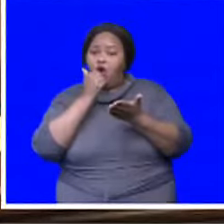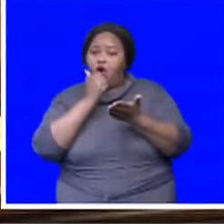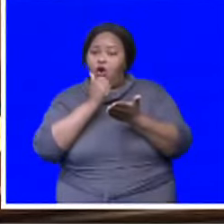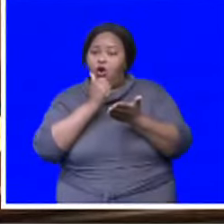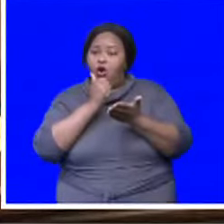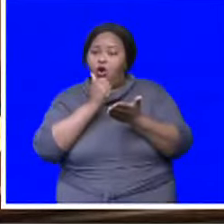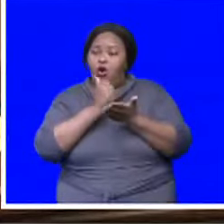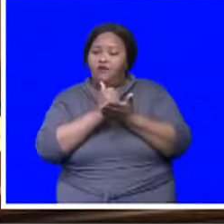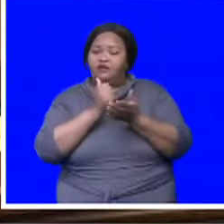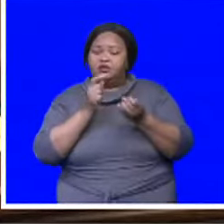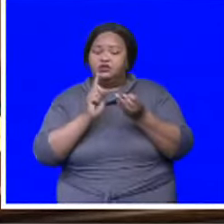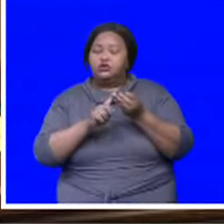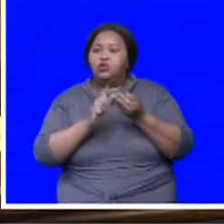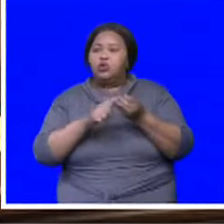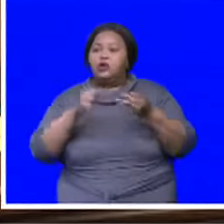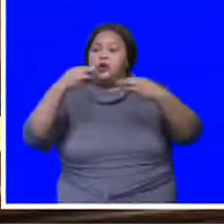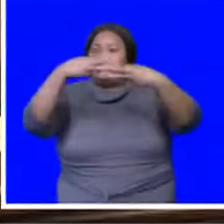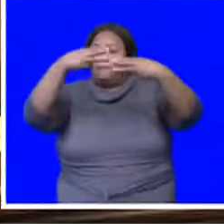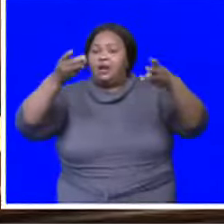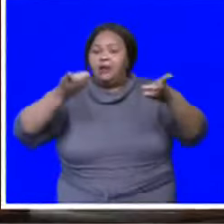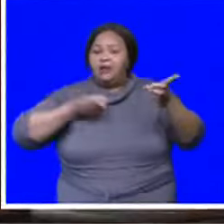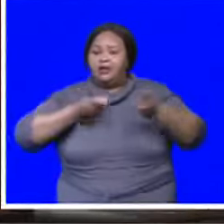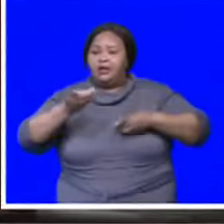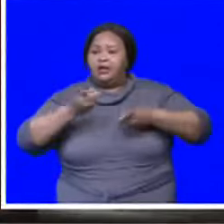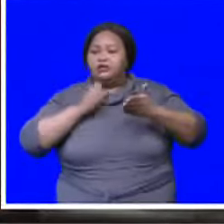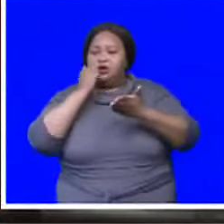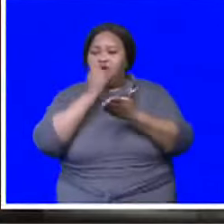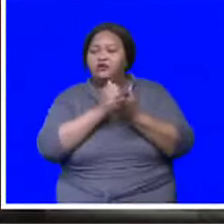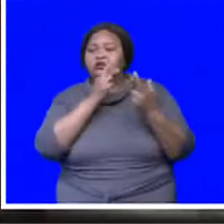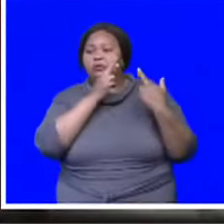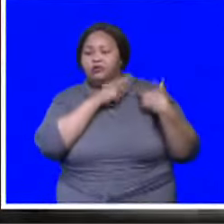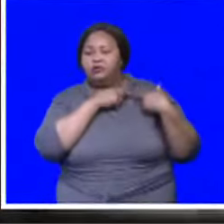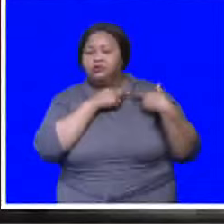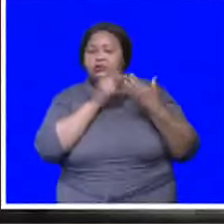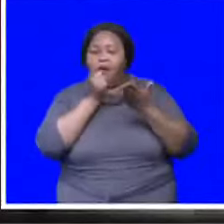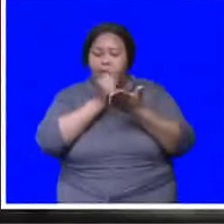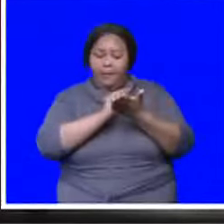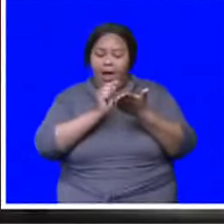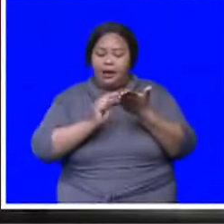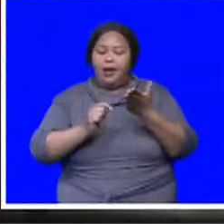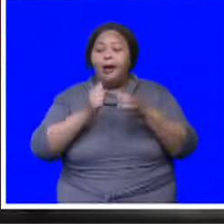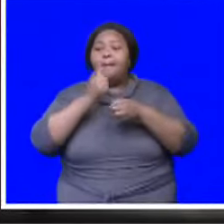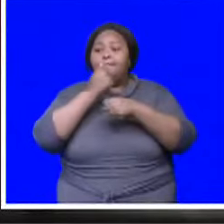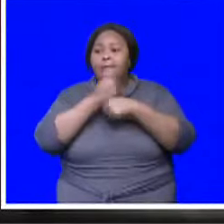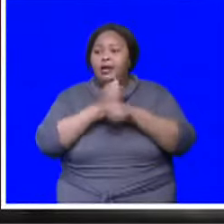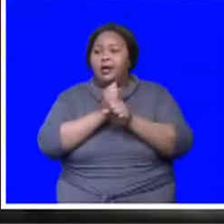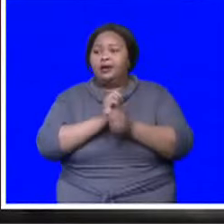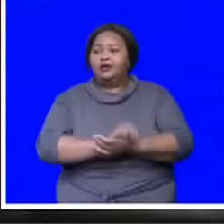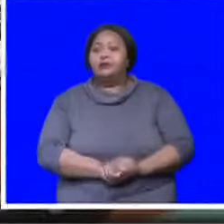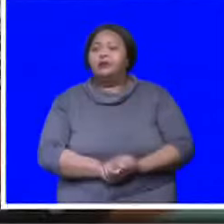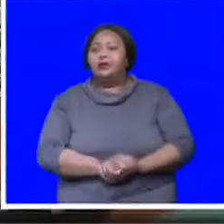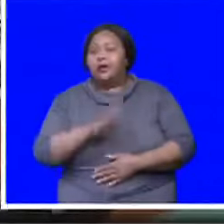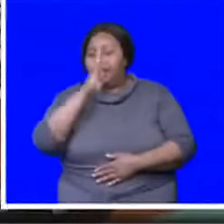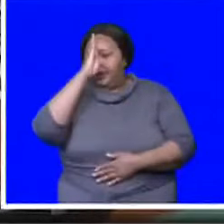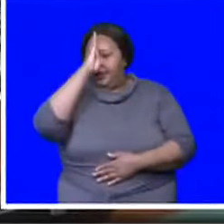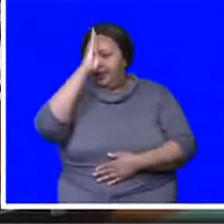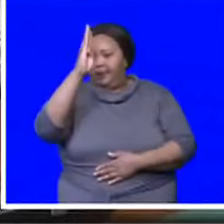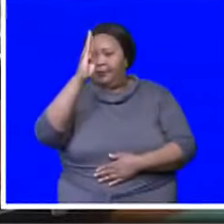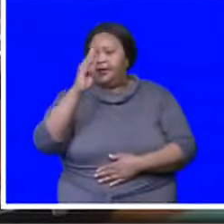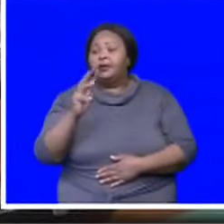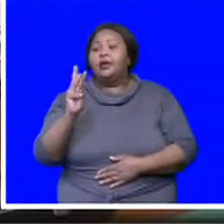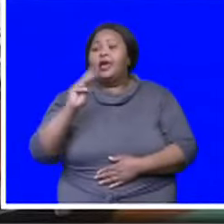wendlu yeParliament, Mr. Speaker. The Deputy Speaker also advised Hlambeni MP Manzizwane to follow